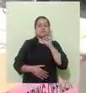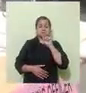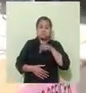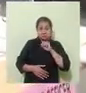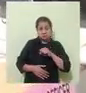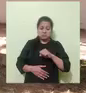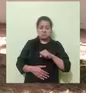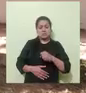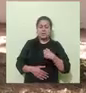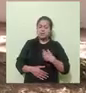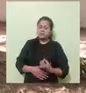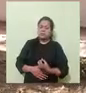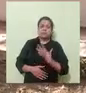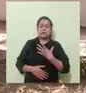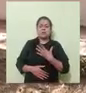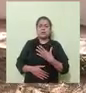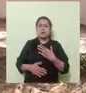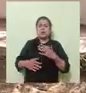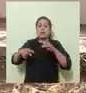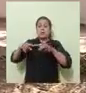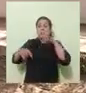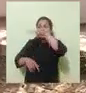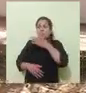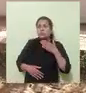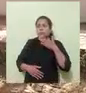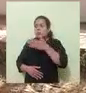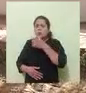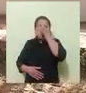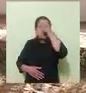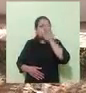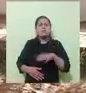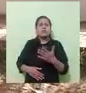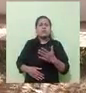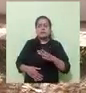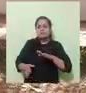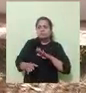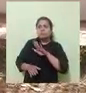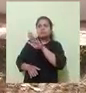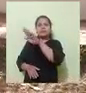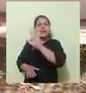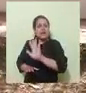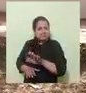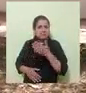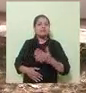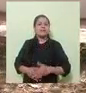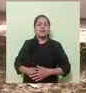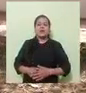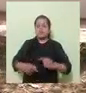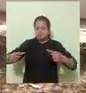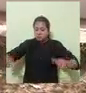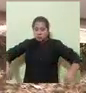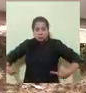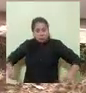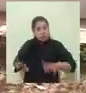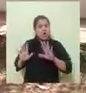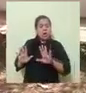process, the way ECI is conducting the process? I had no problem in approaching the polling station, because there was a ramp. You saw a ramp over there. Yeah.